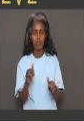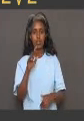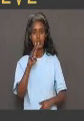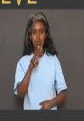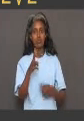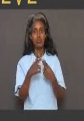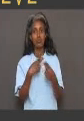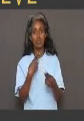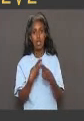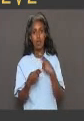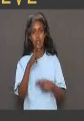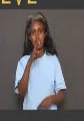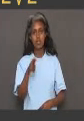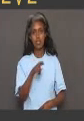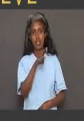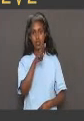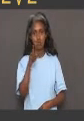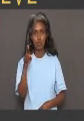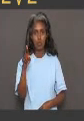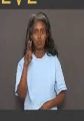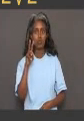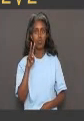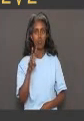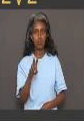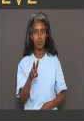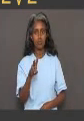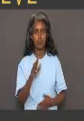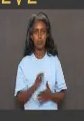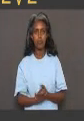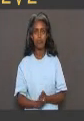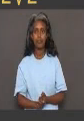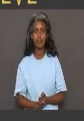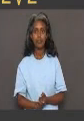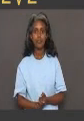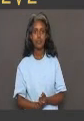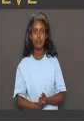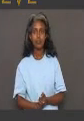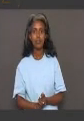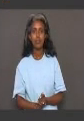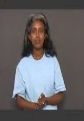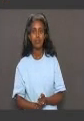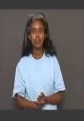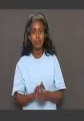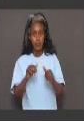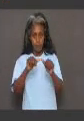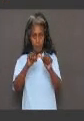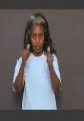225 over 2 times the square root of 2.